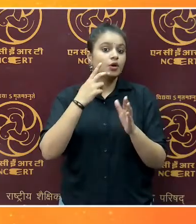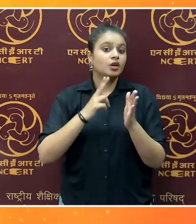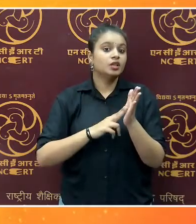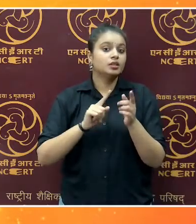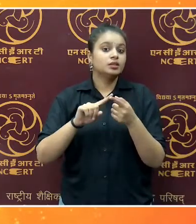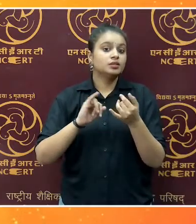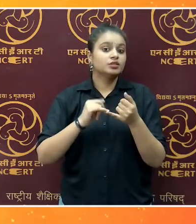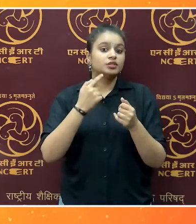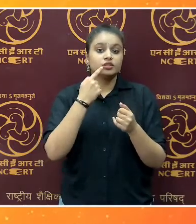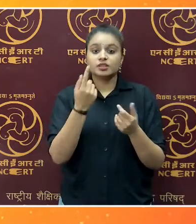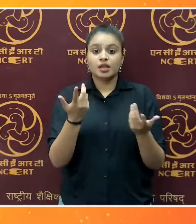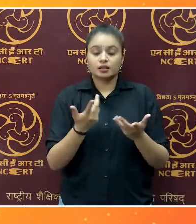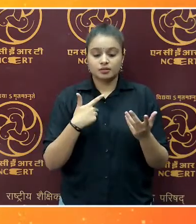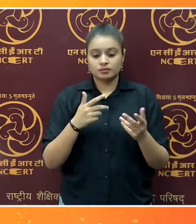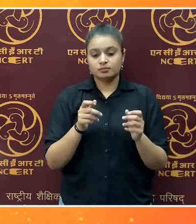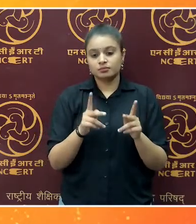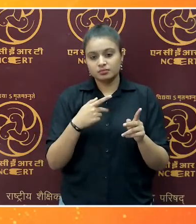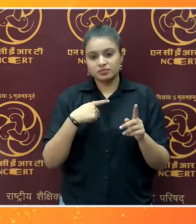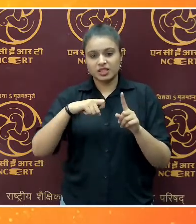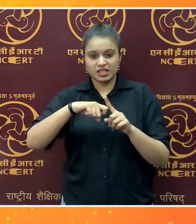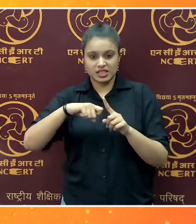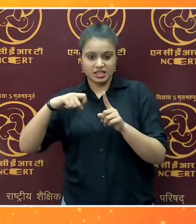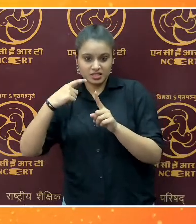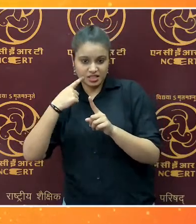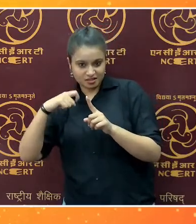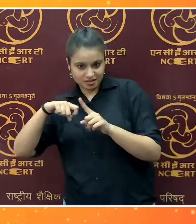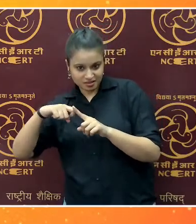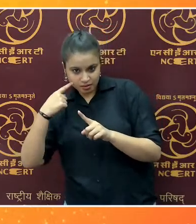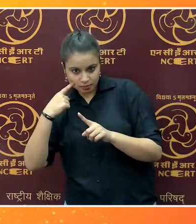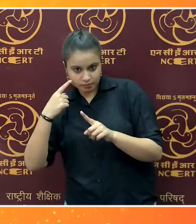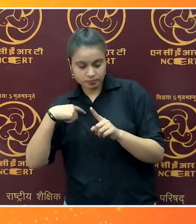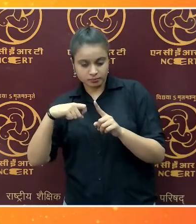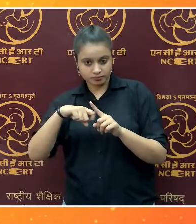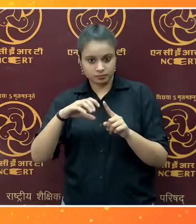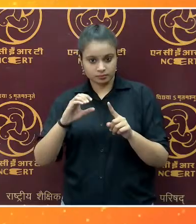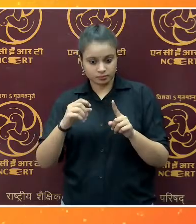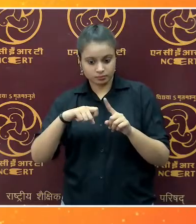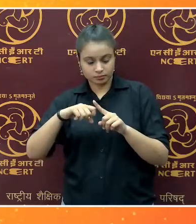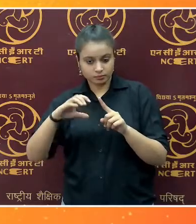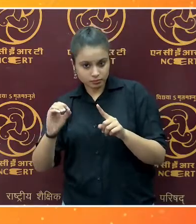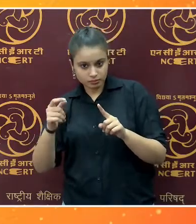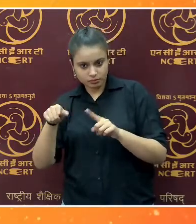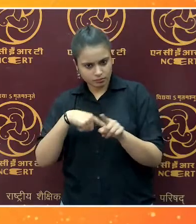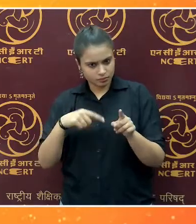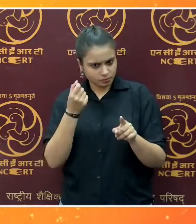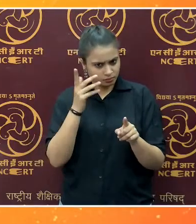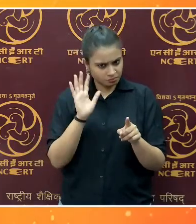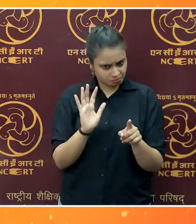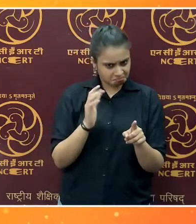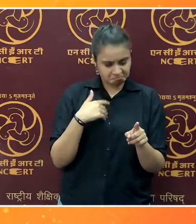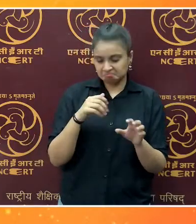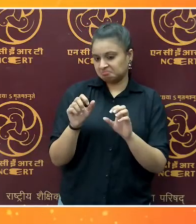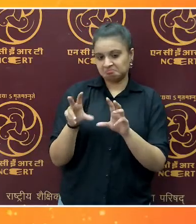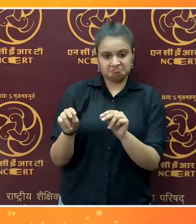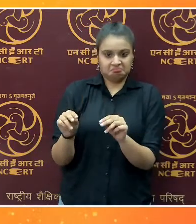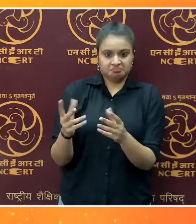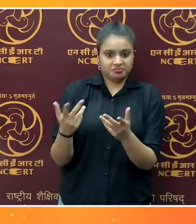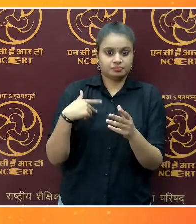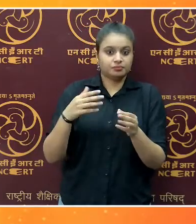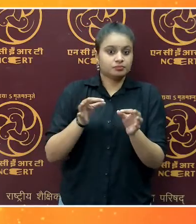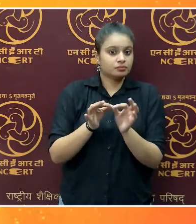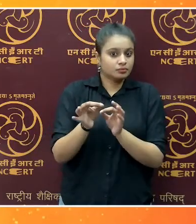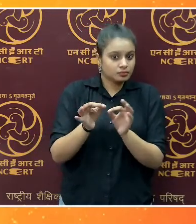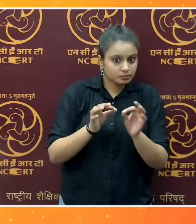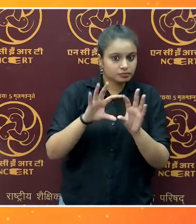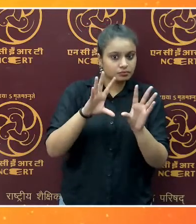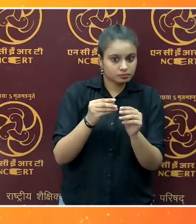well. Then he goes kiki, koko, kaka, and he says, did you understand? Dr. Dolittle says, no, I didn't. And then he explains it